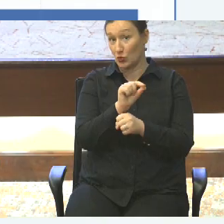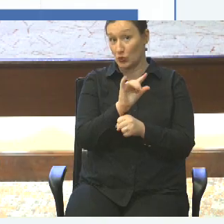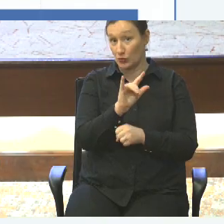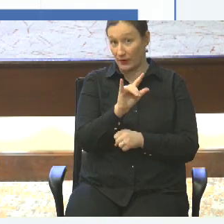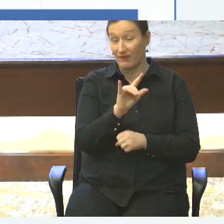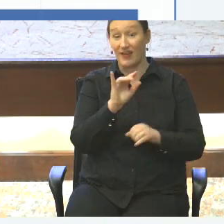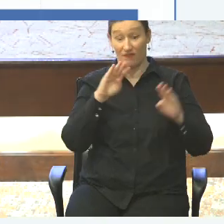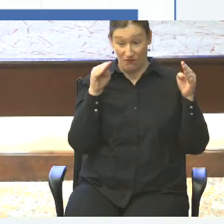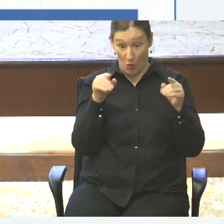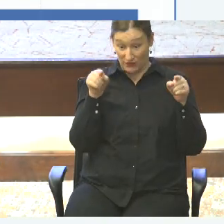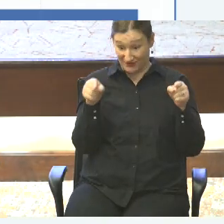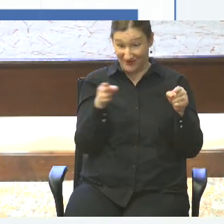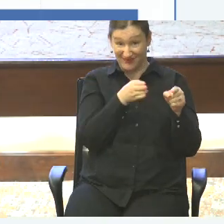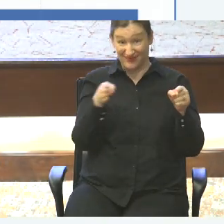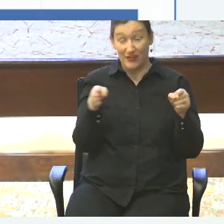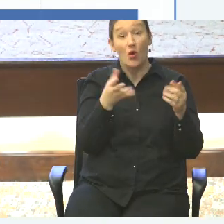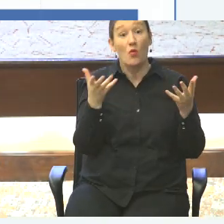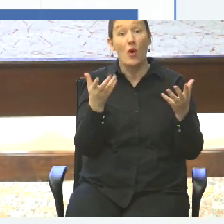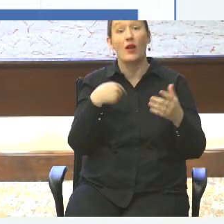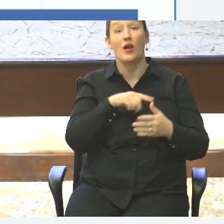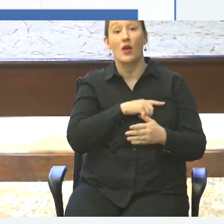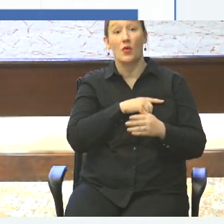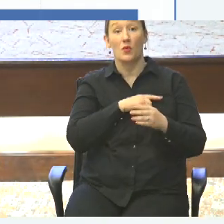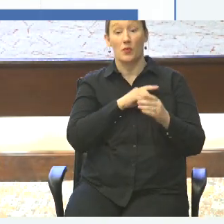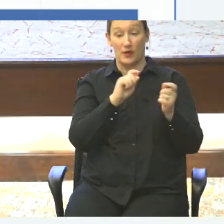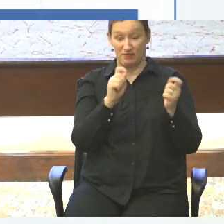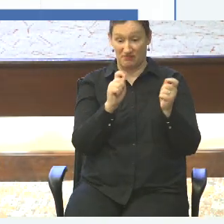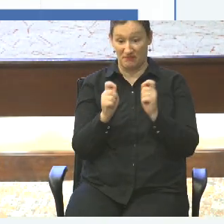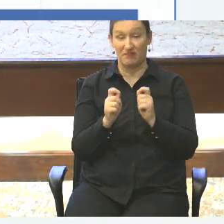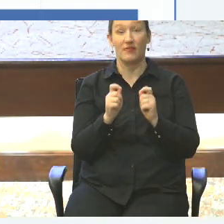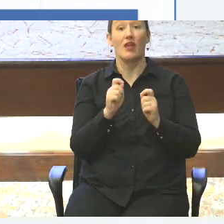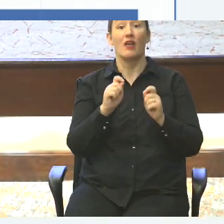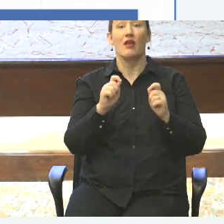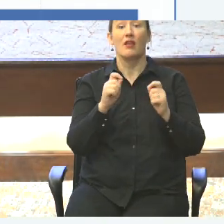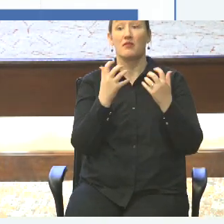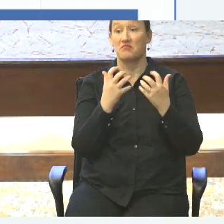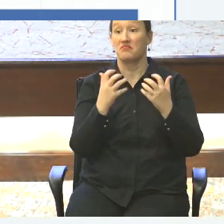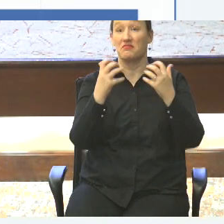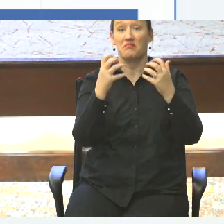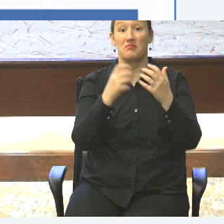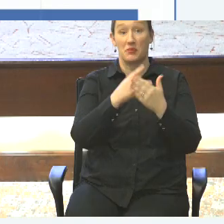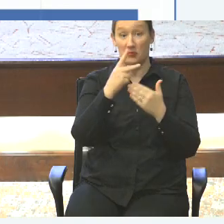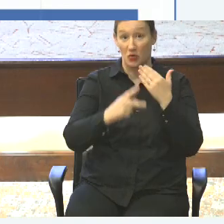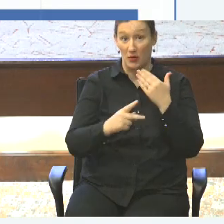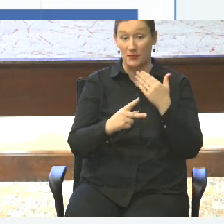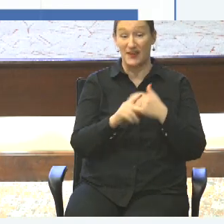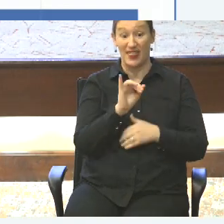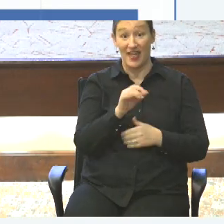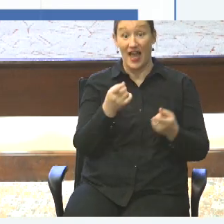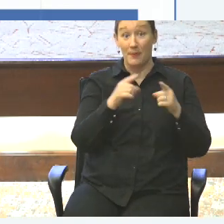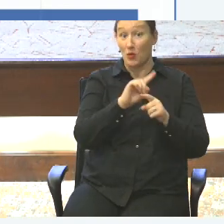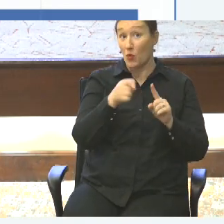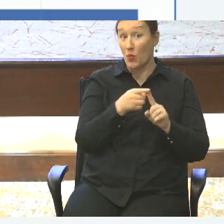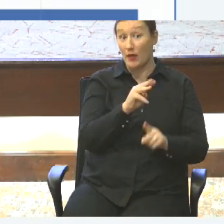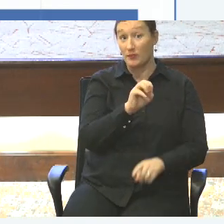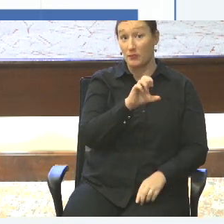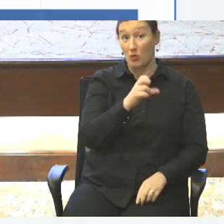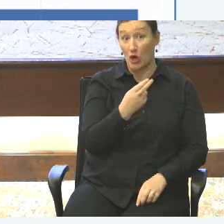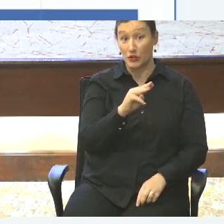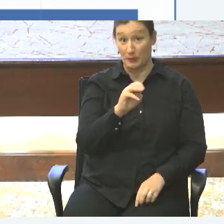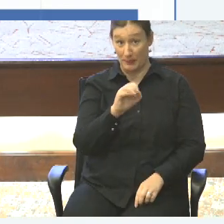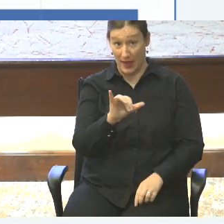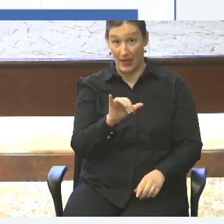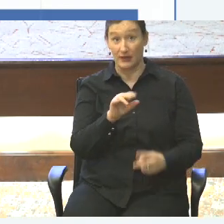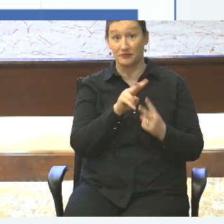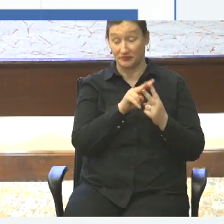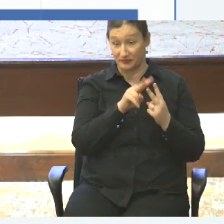this phase is we will be refining target audience programs. That will be happening between March and May.